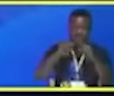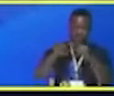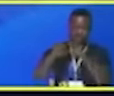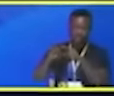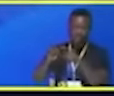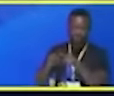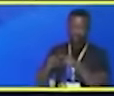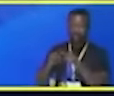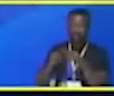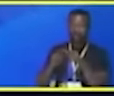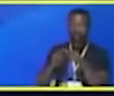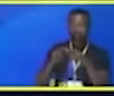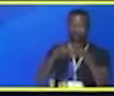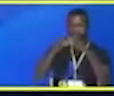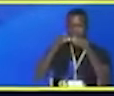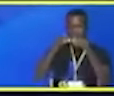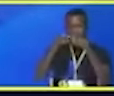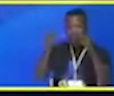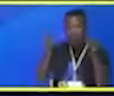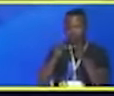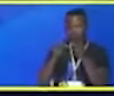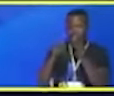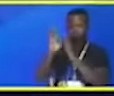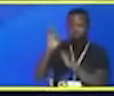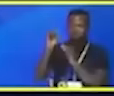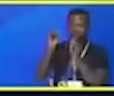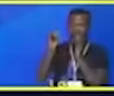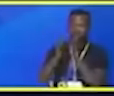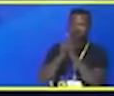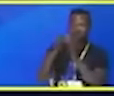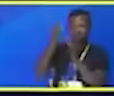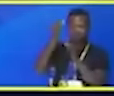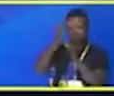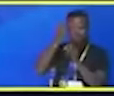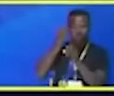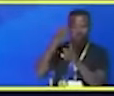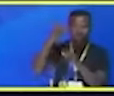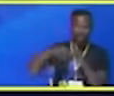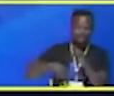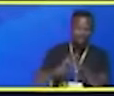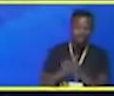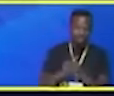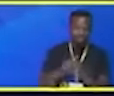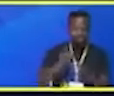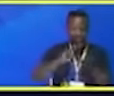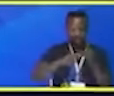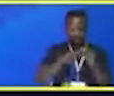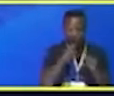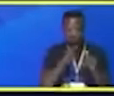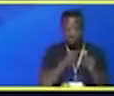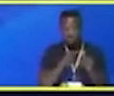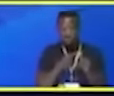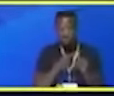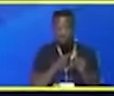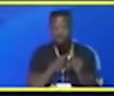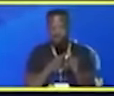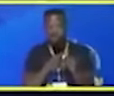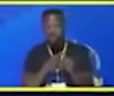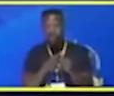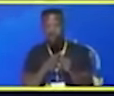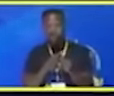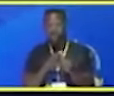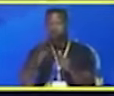of God we can never know and understand. Let me explain to you. Number one, his